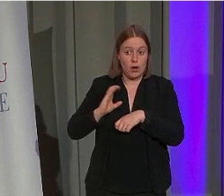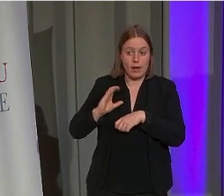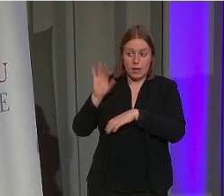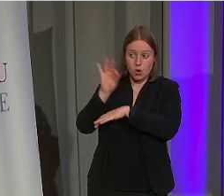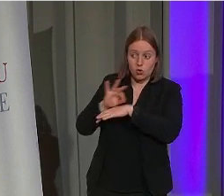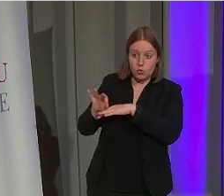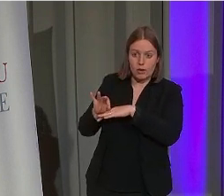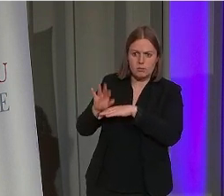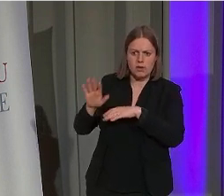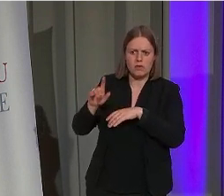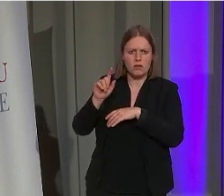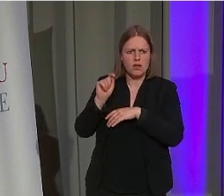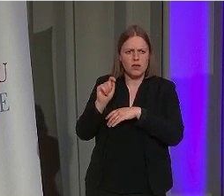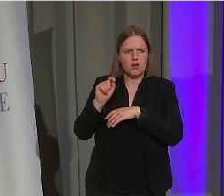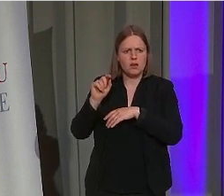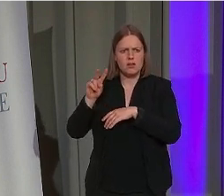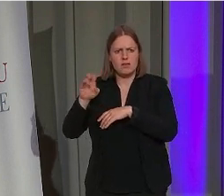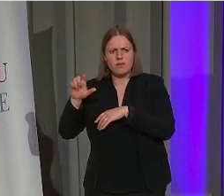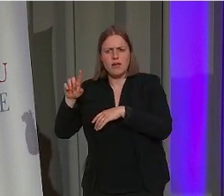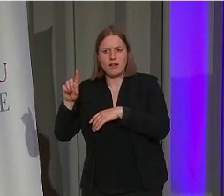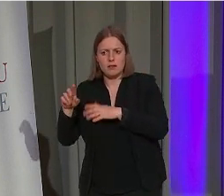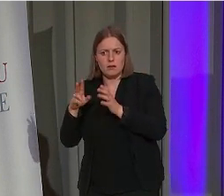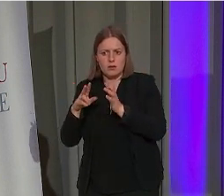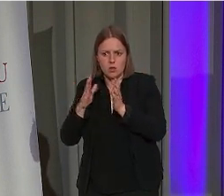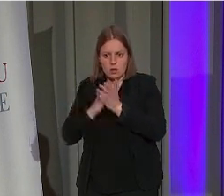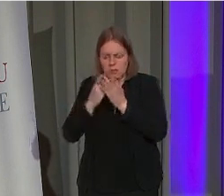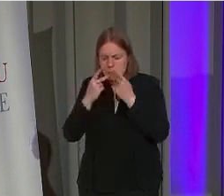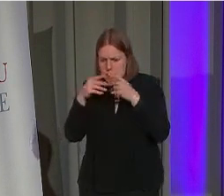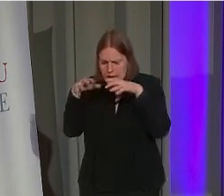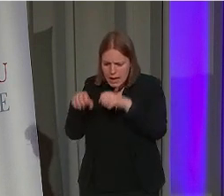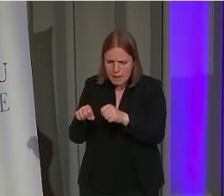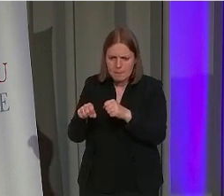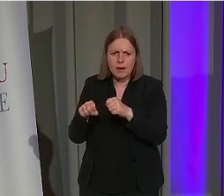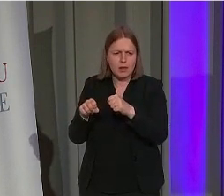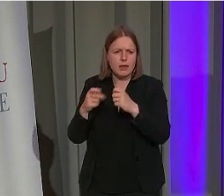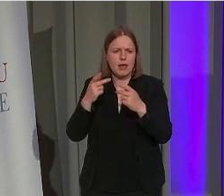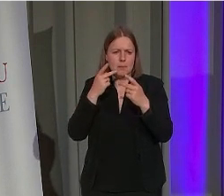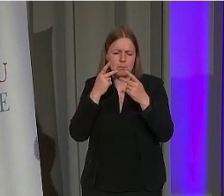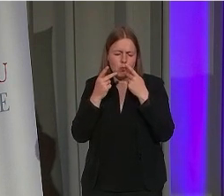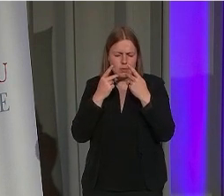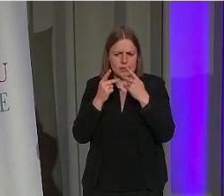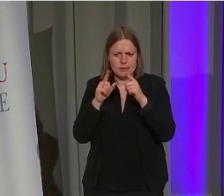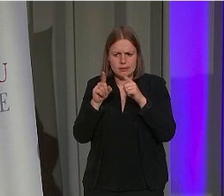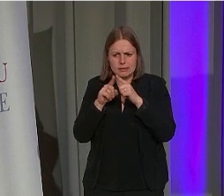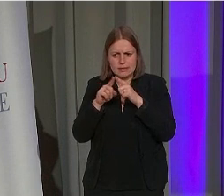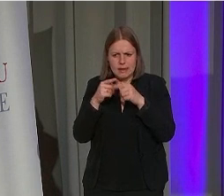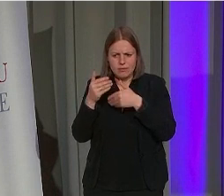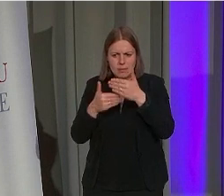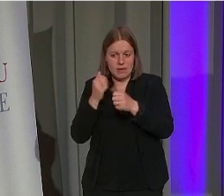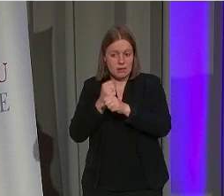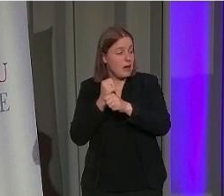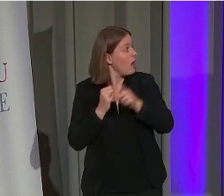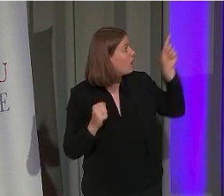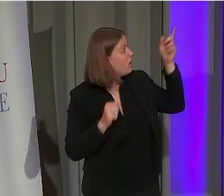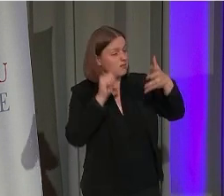And that is why the colleagues of Veld were